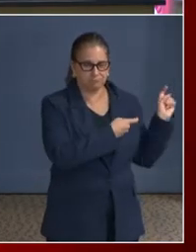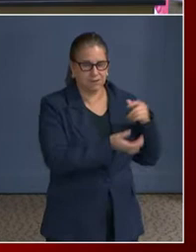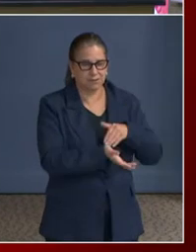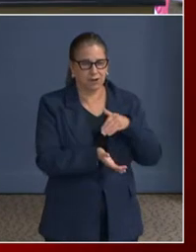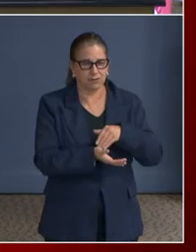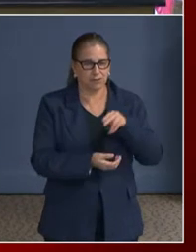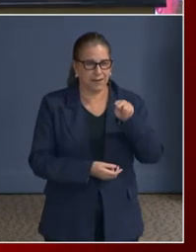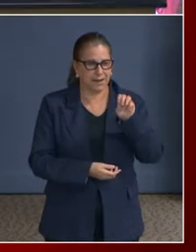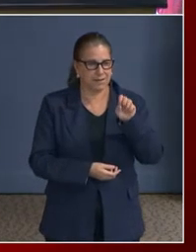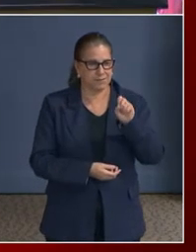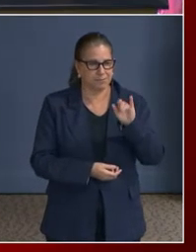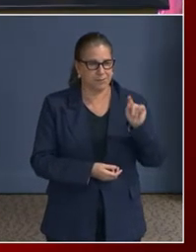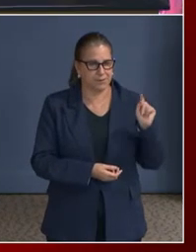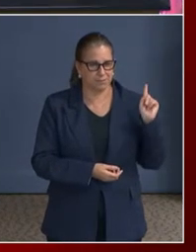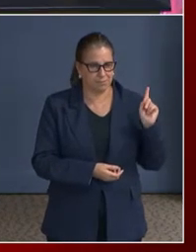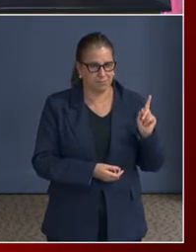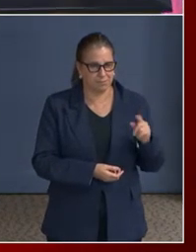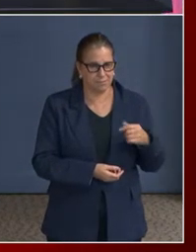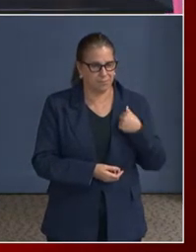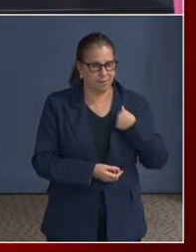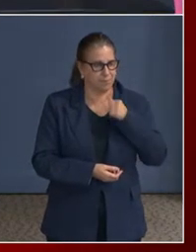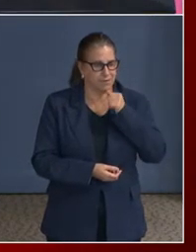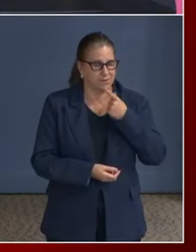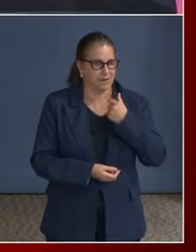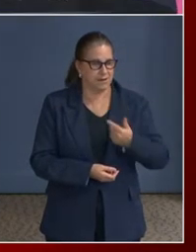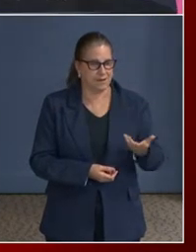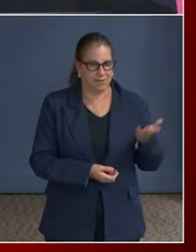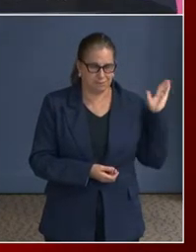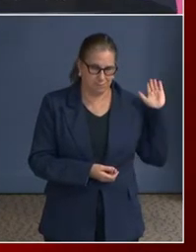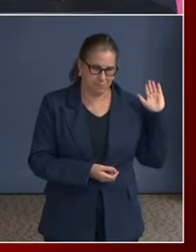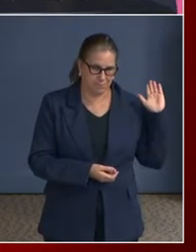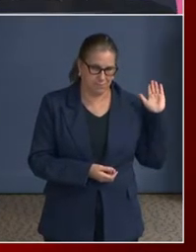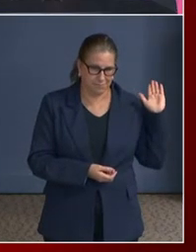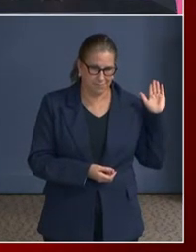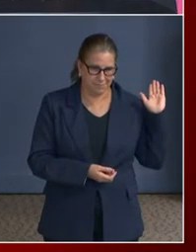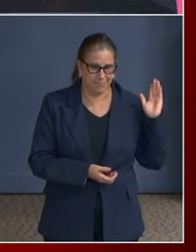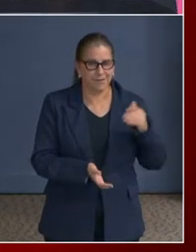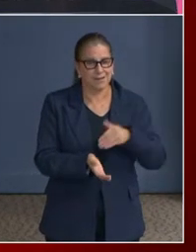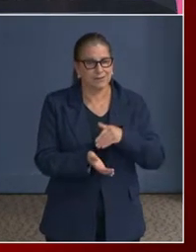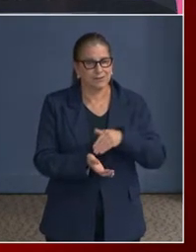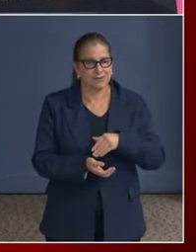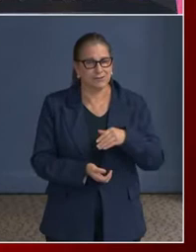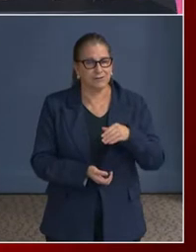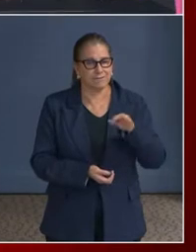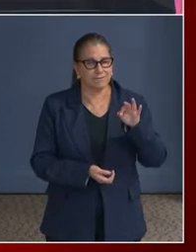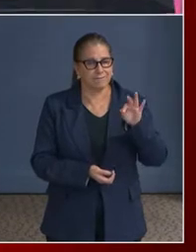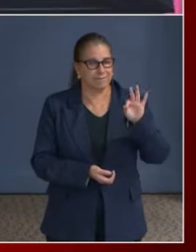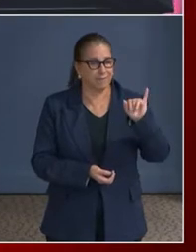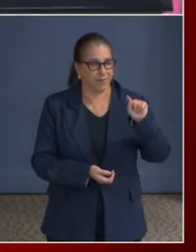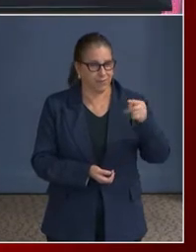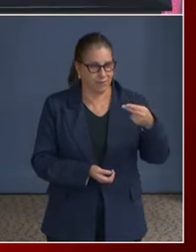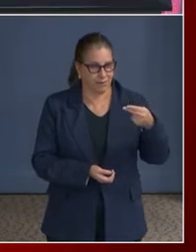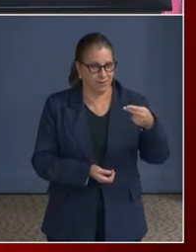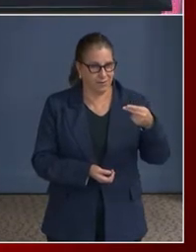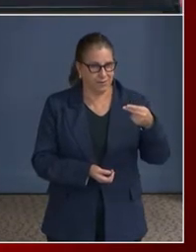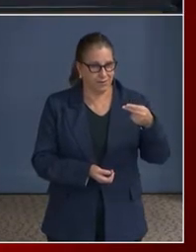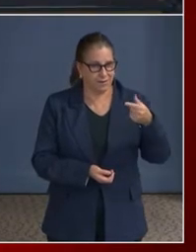and Dr. Faith Gibson Hubbard to address that. I may have a final